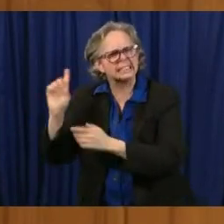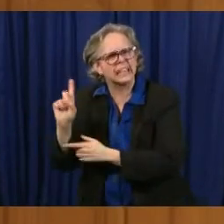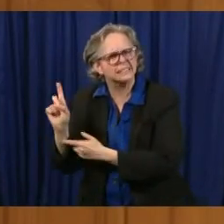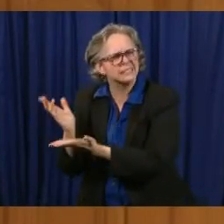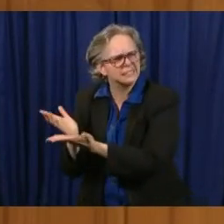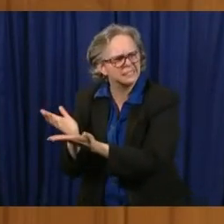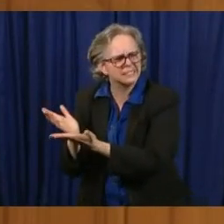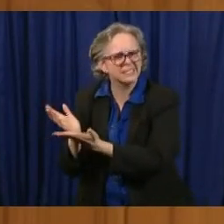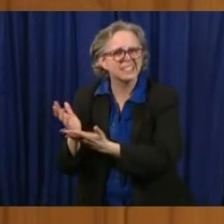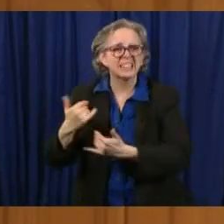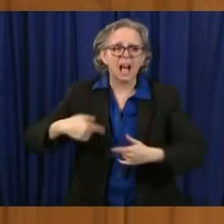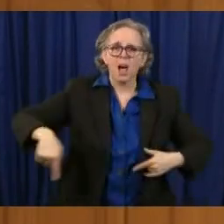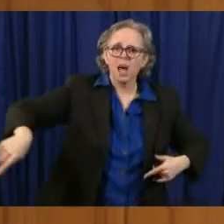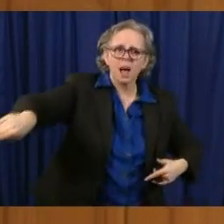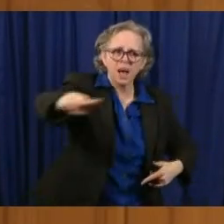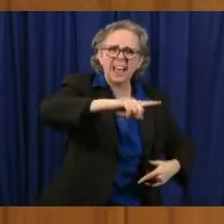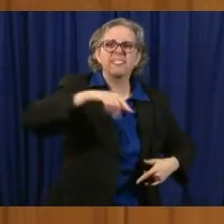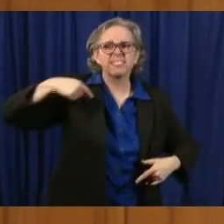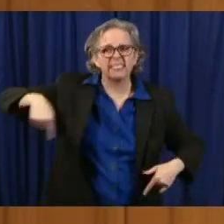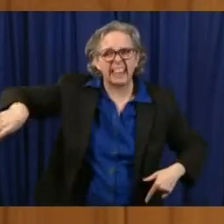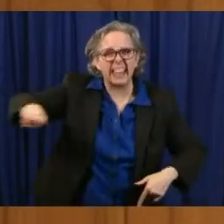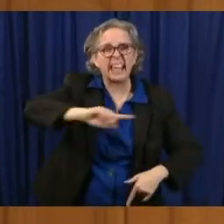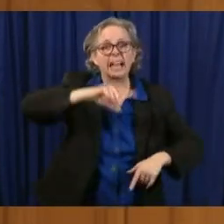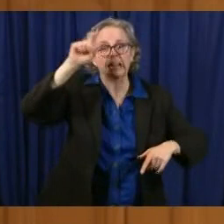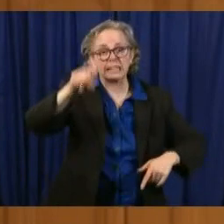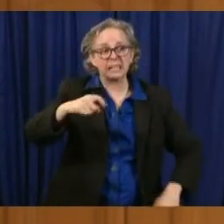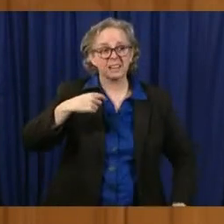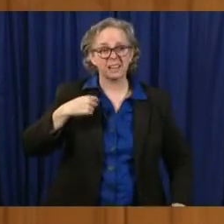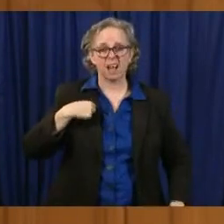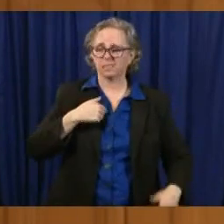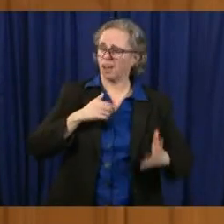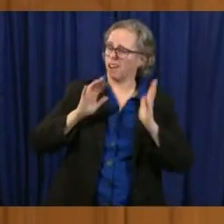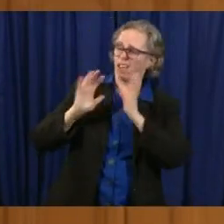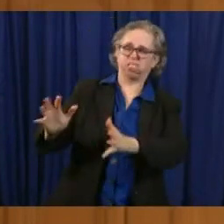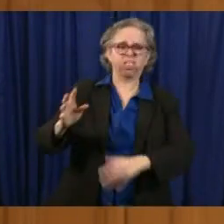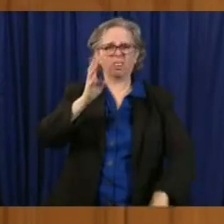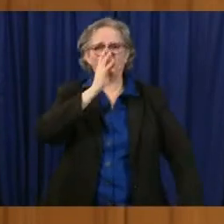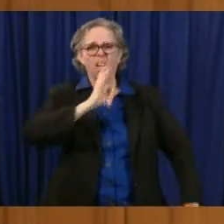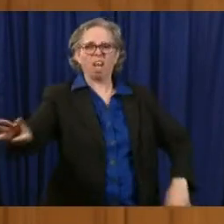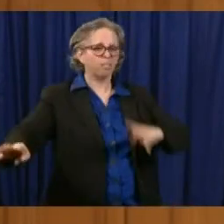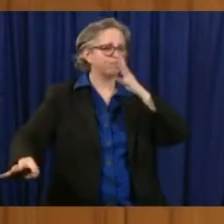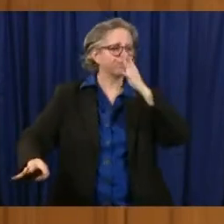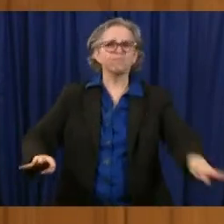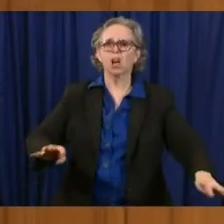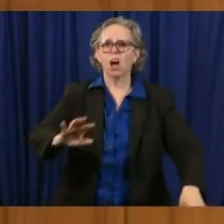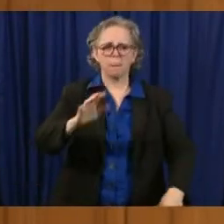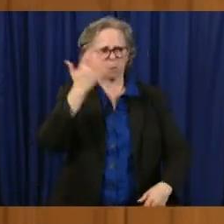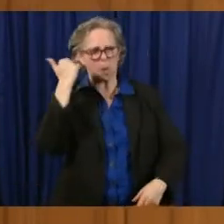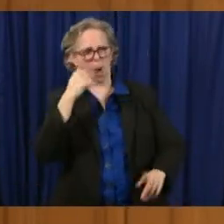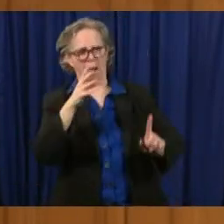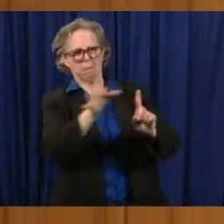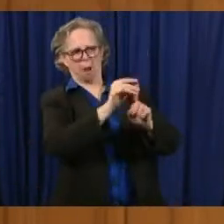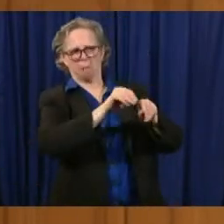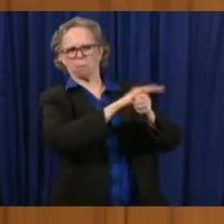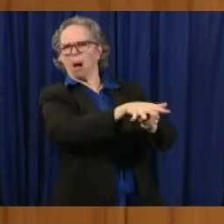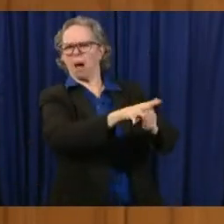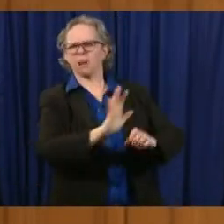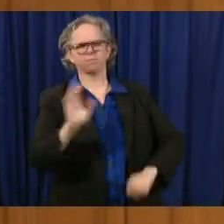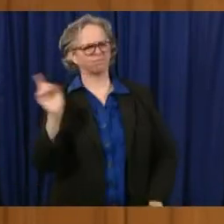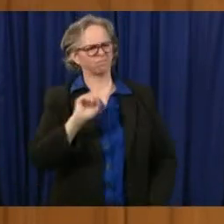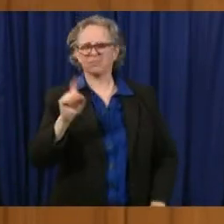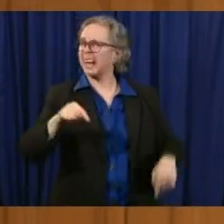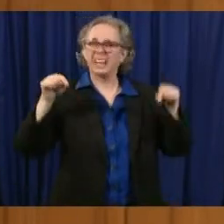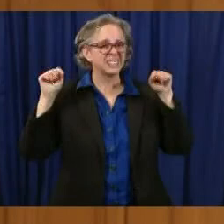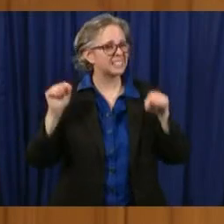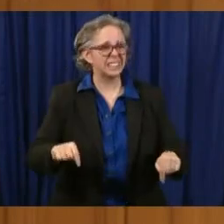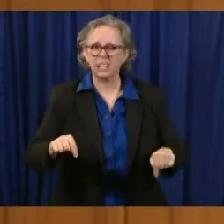than ever. So I just think it's really important as we look at this data, it's not a blame game. We've really got to get away from